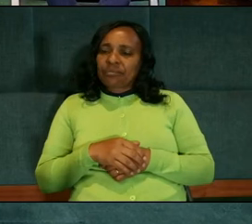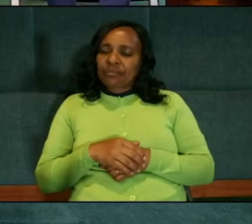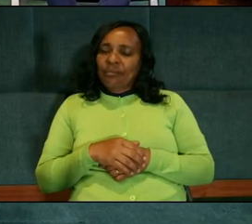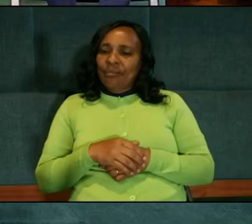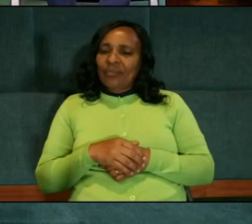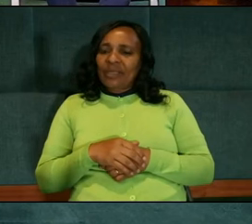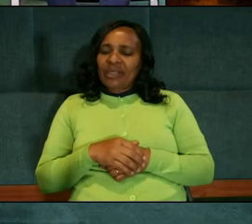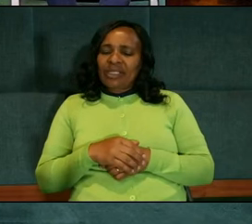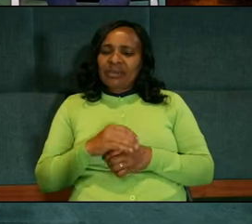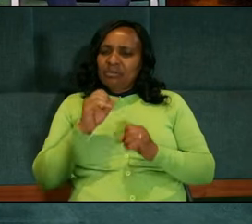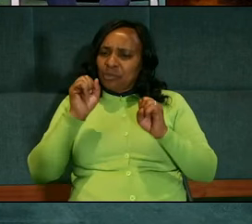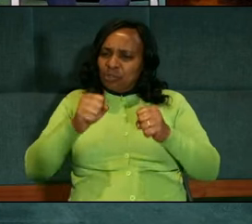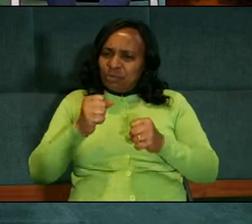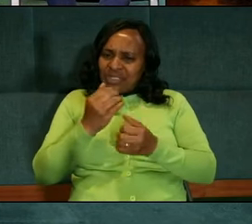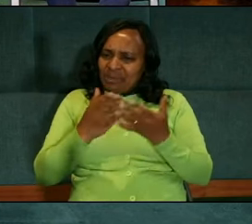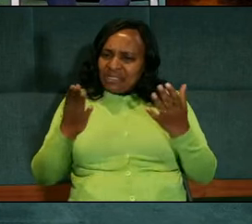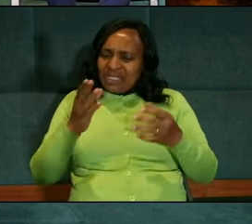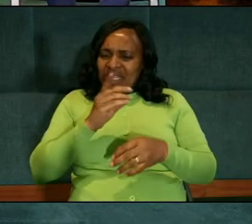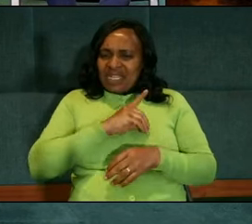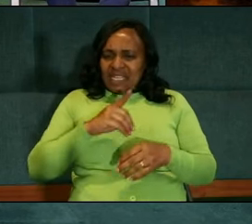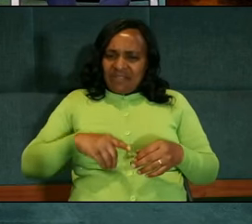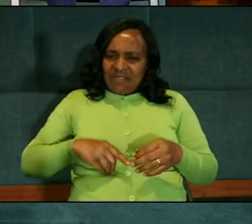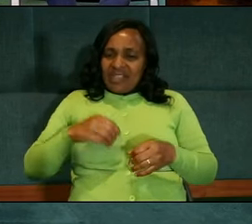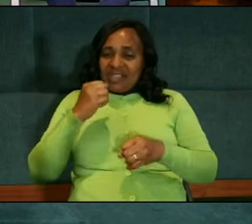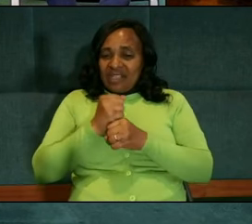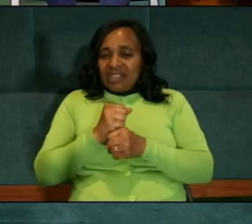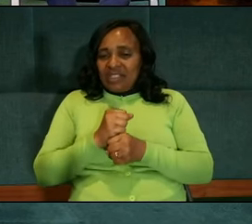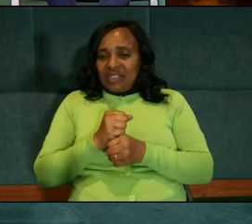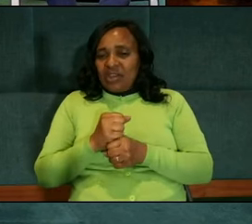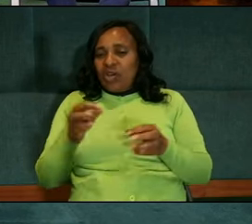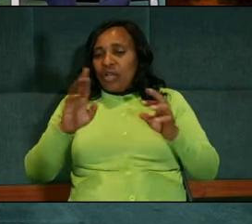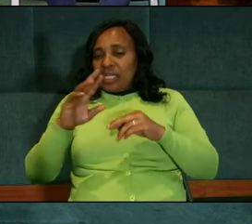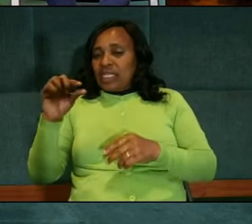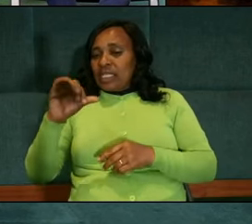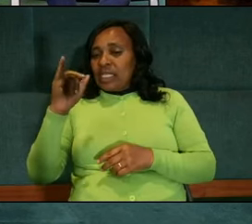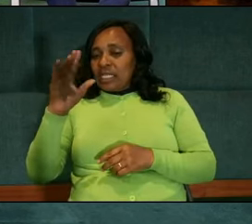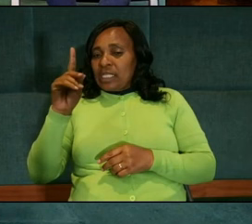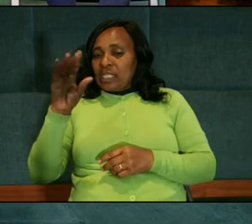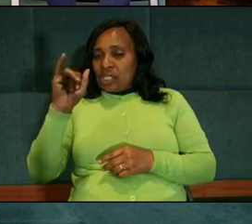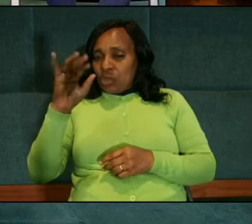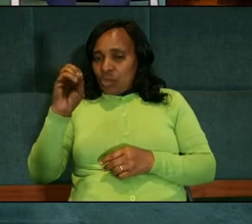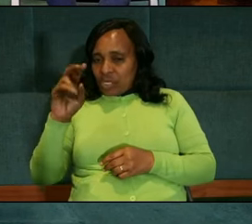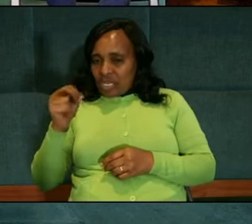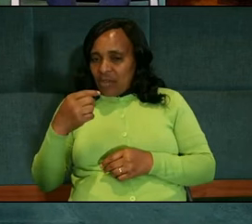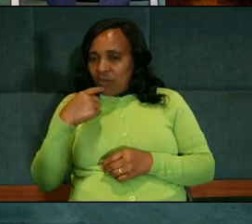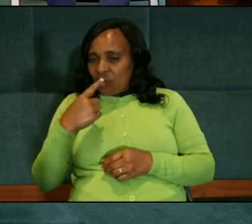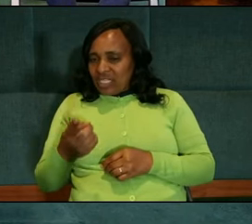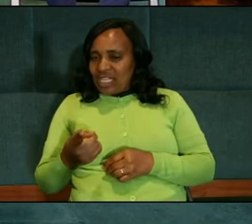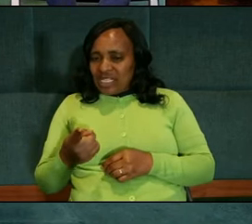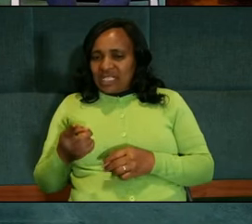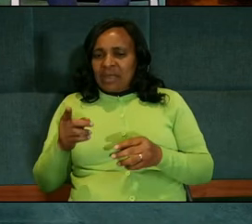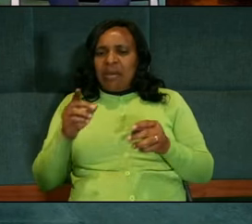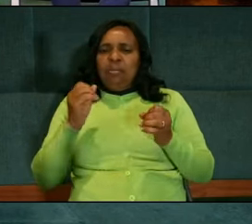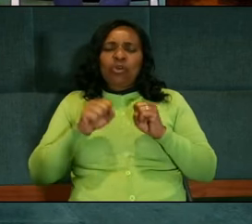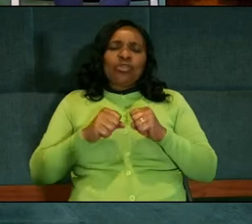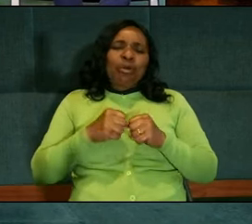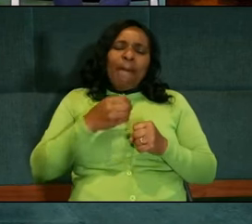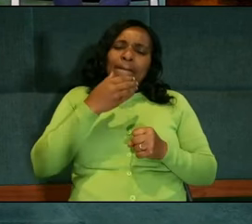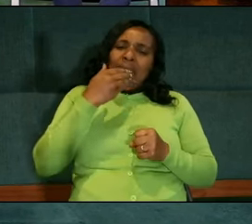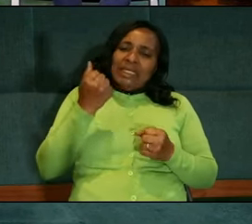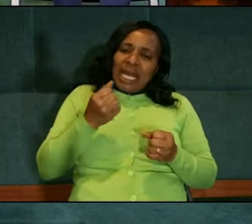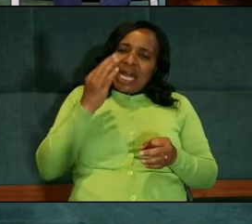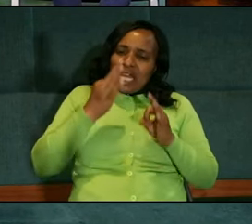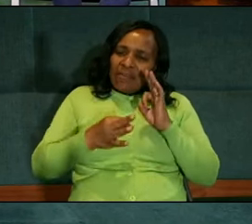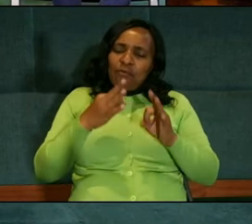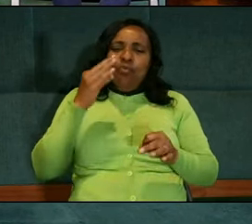Is there something David did that... Of course, Gideon has already mentioned it, but will it have been better if